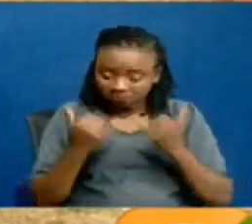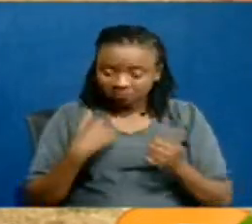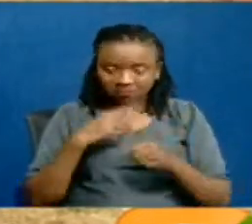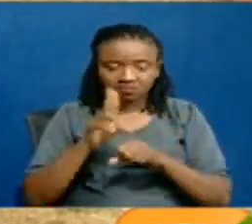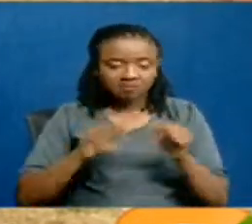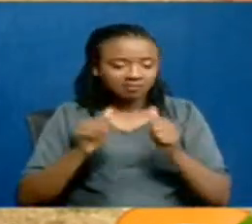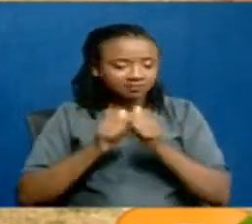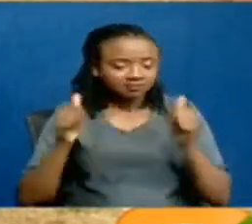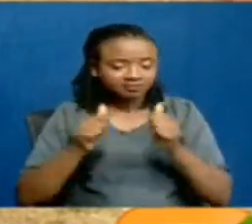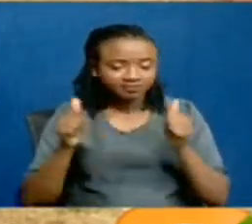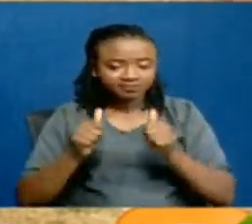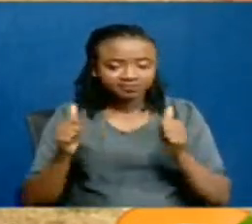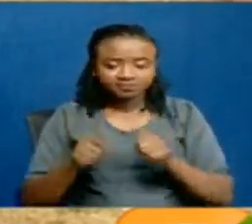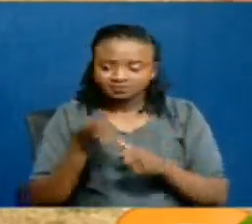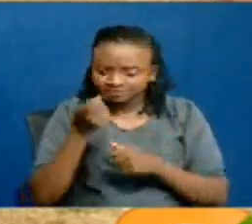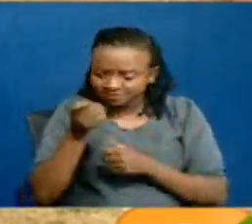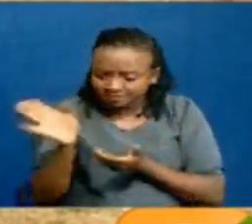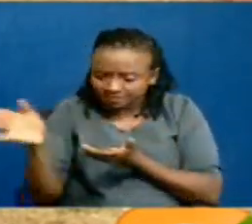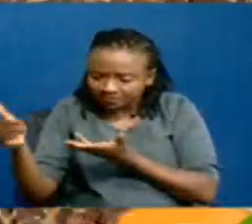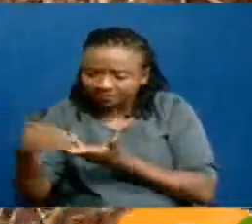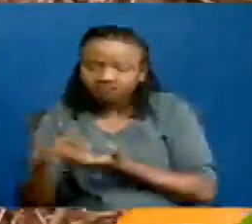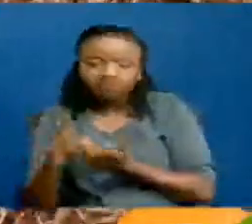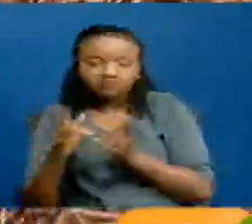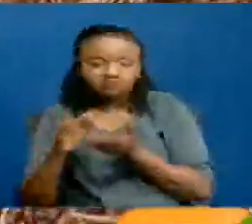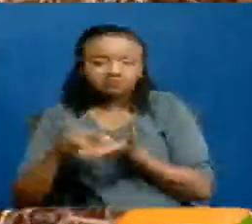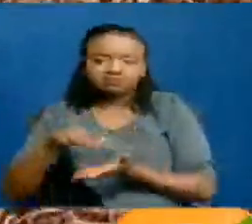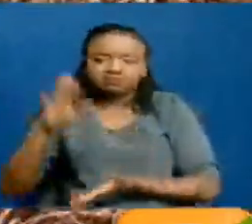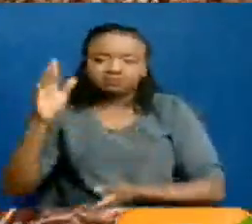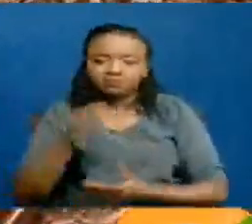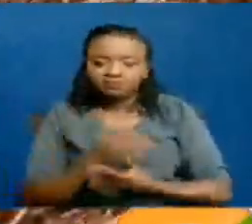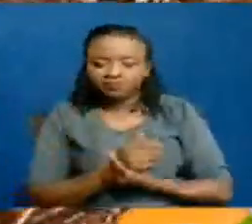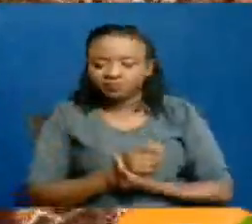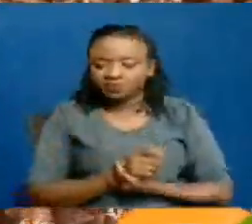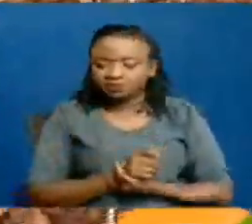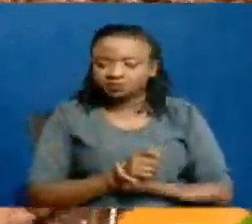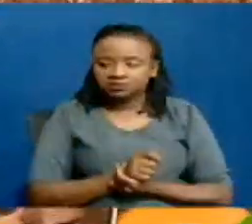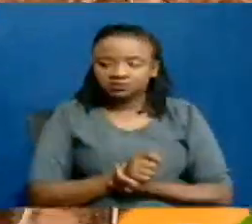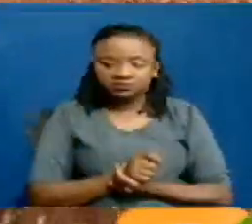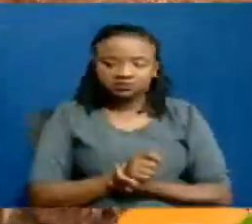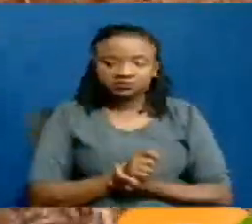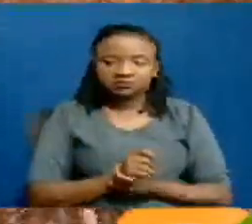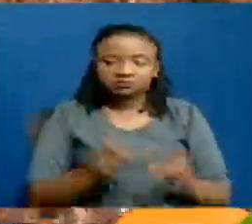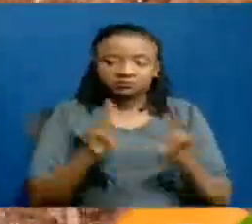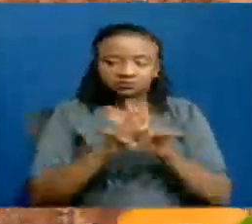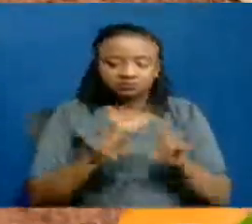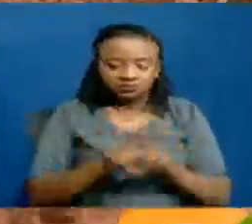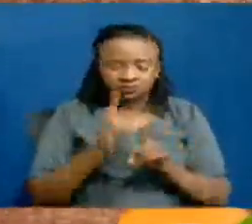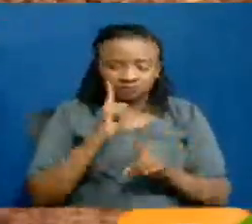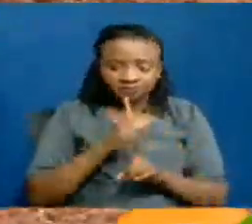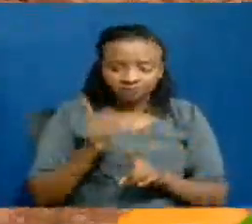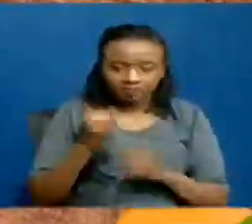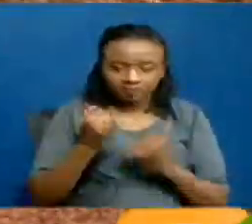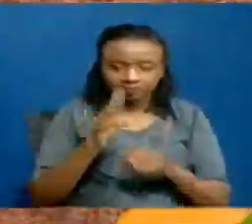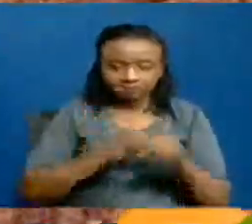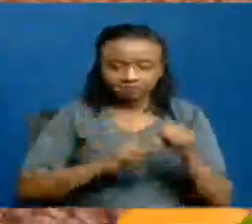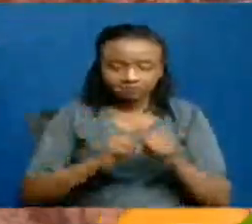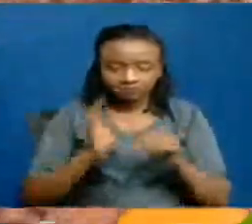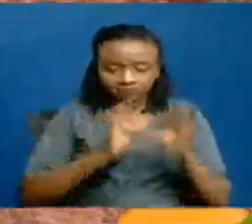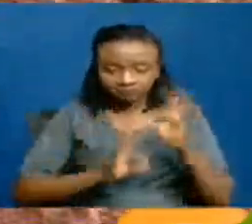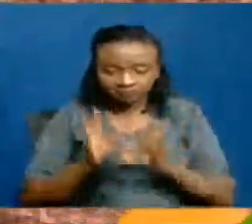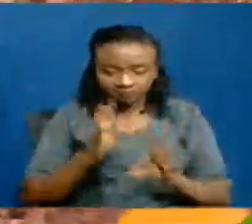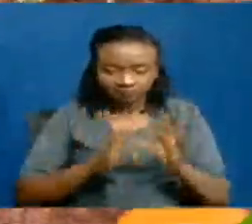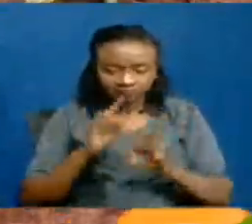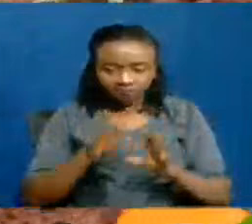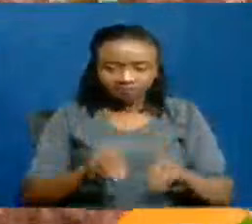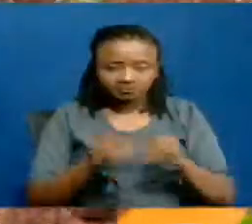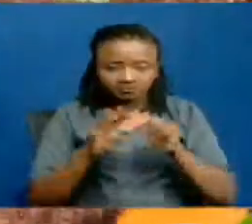mzuri kidogo na napata pesa mingi. Nzomo has now embraced deep tillage, a soil management technique